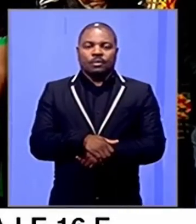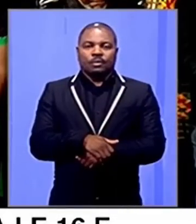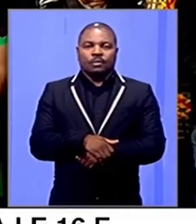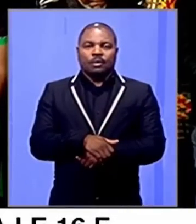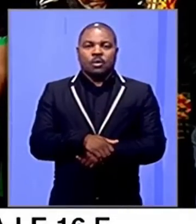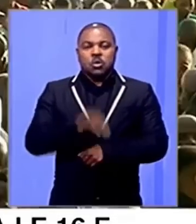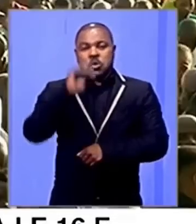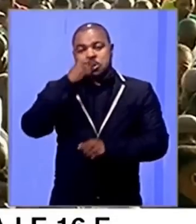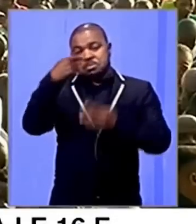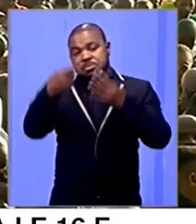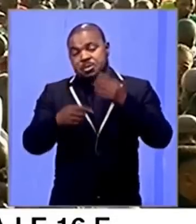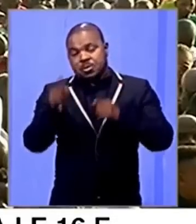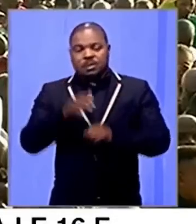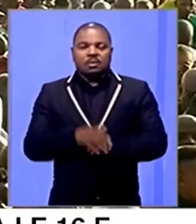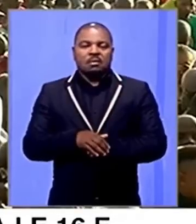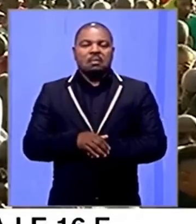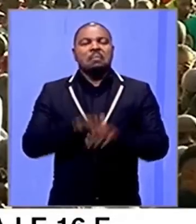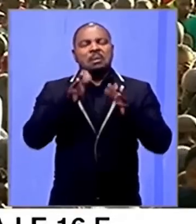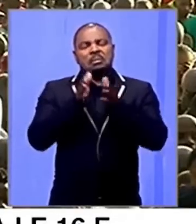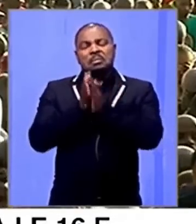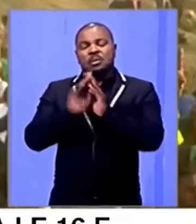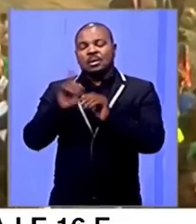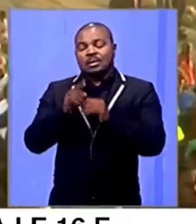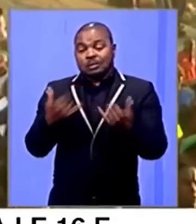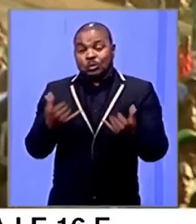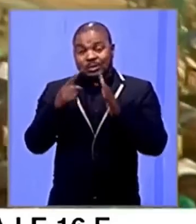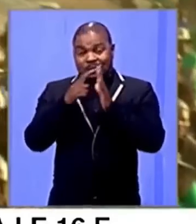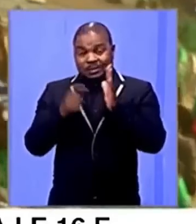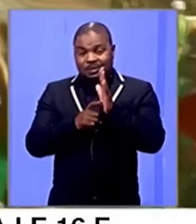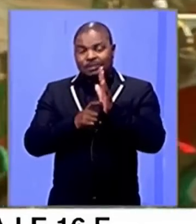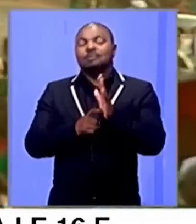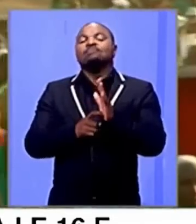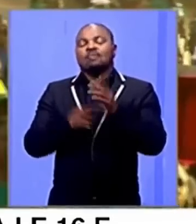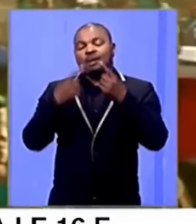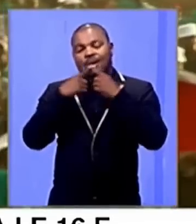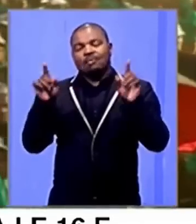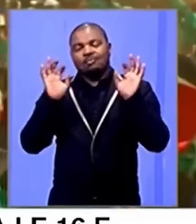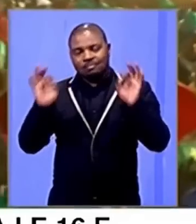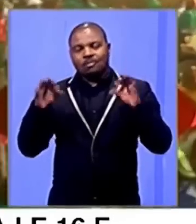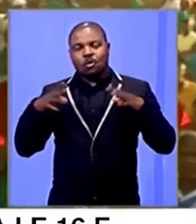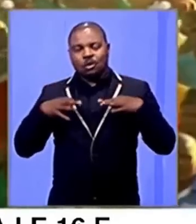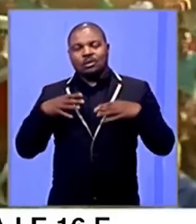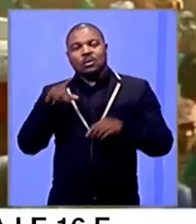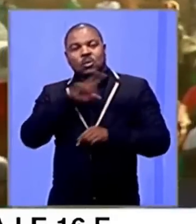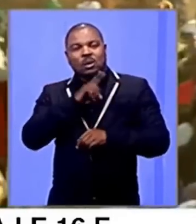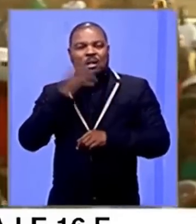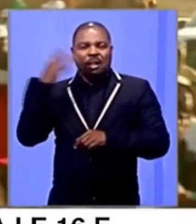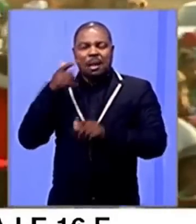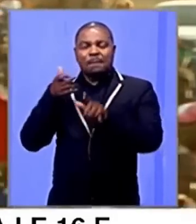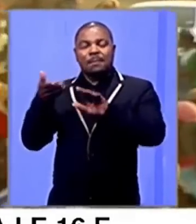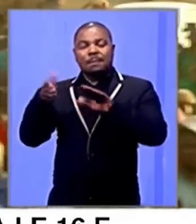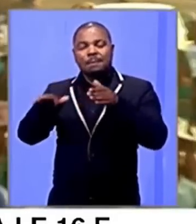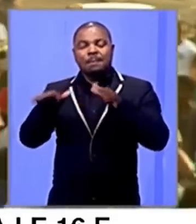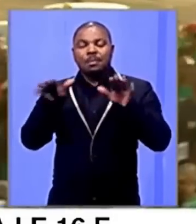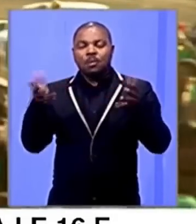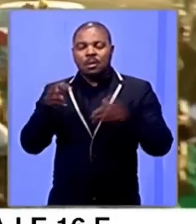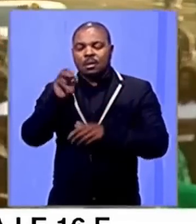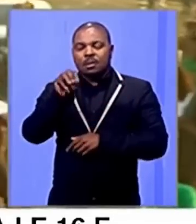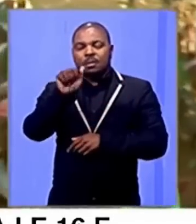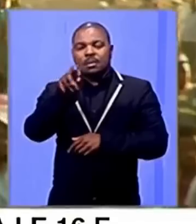Mo kgasong eno re utlwa fa go dirilwe boikuelo jwa gore letsatsi la gompieno le diriwe go nna la khunologo go latela dipolao tsa